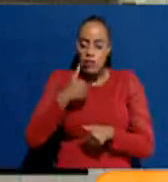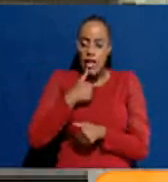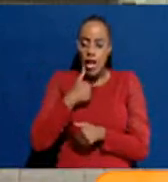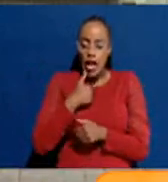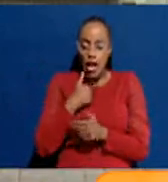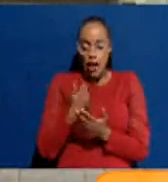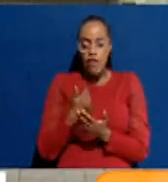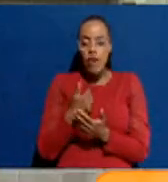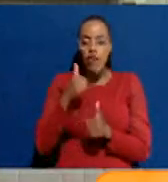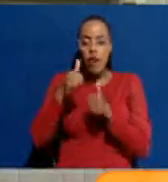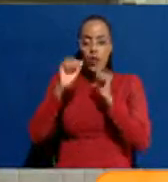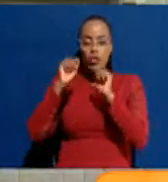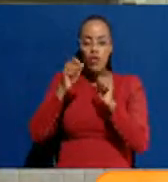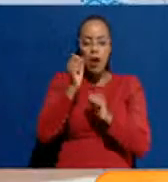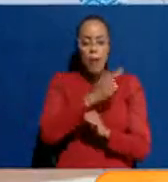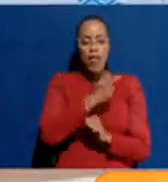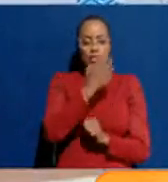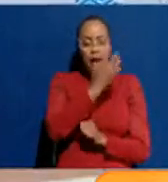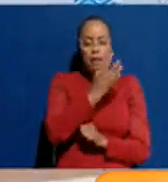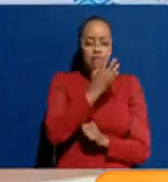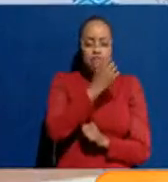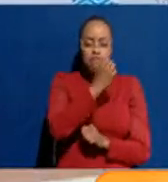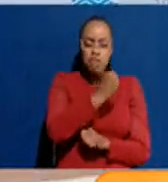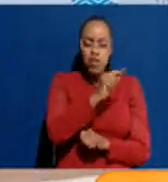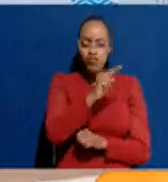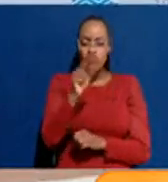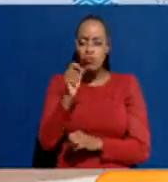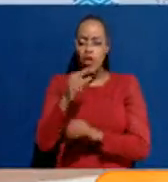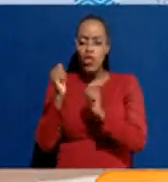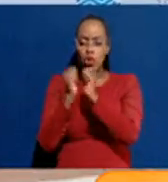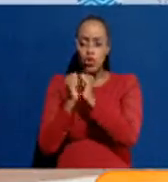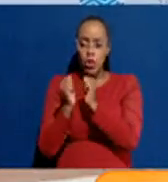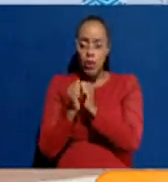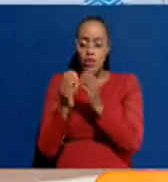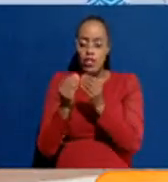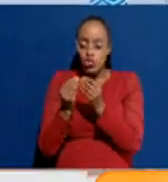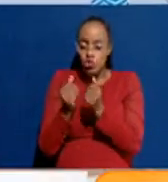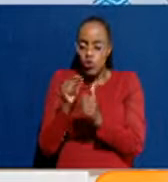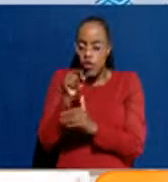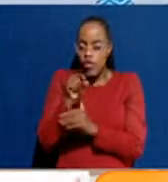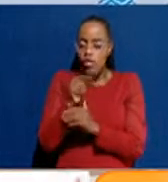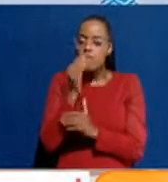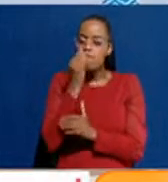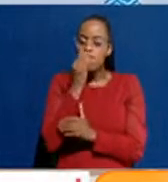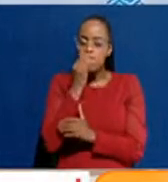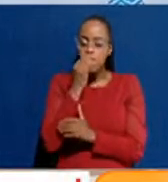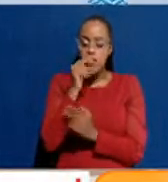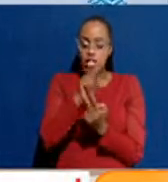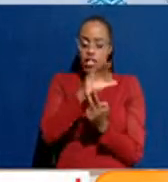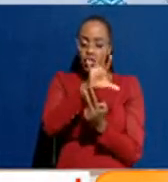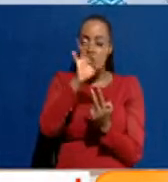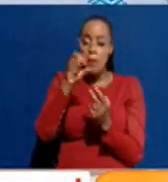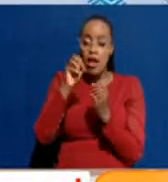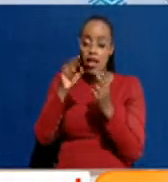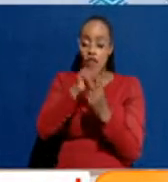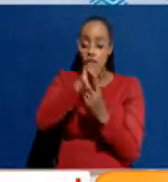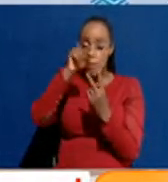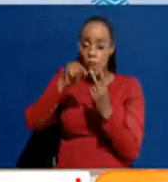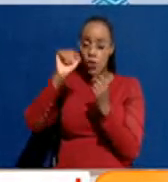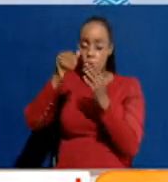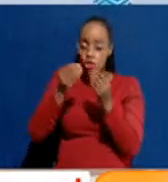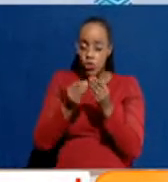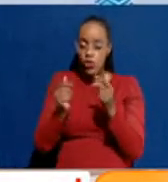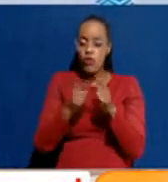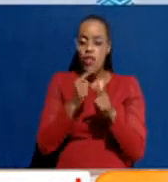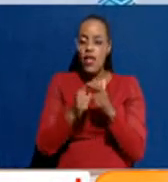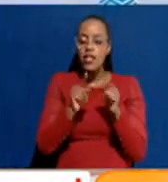May to October, preferably. I think the fixing of the pasture is out of question. That's a priority. If the two can be fixed, then